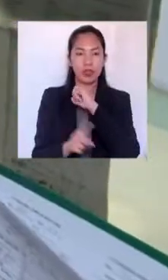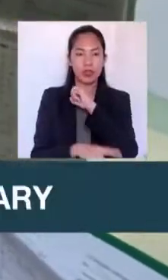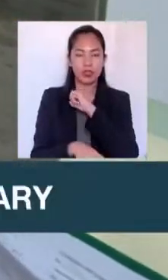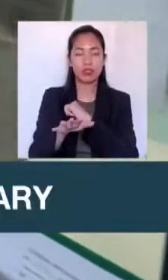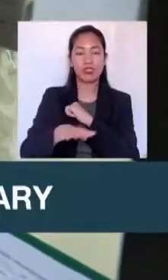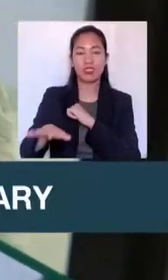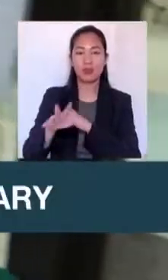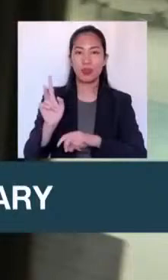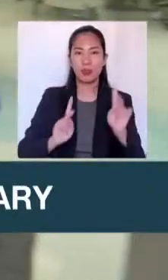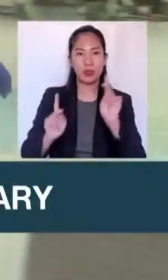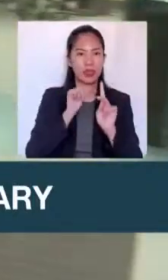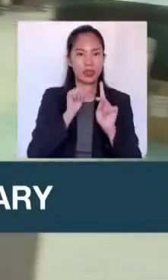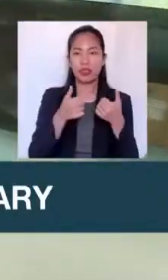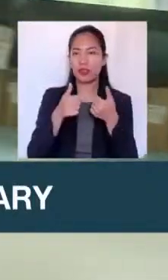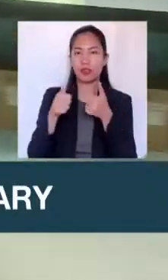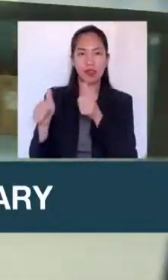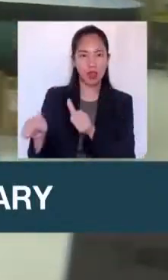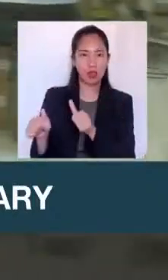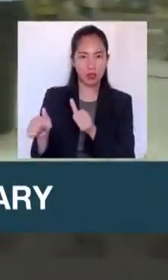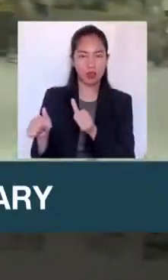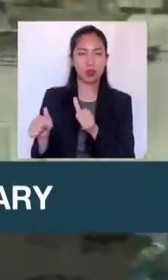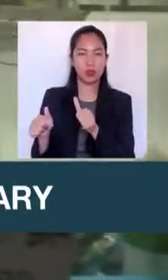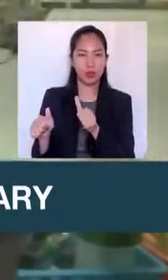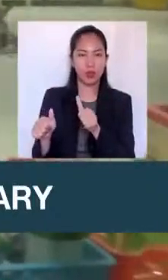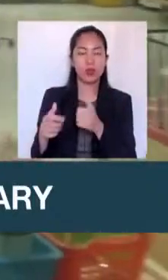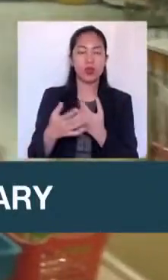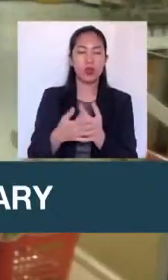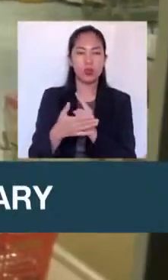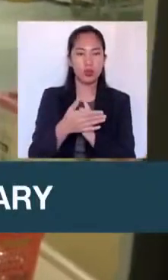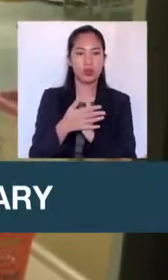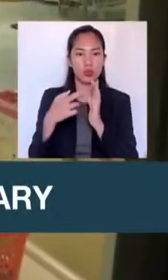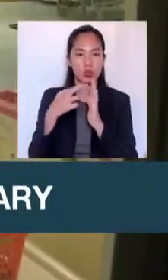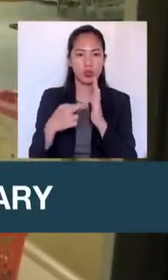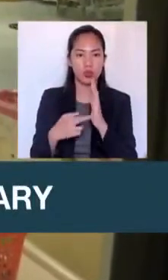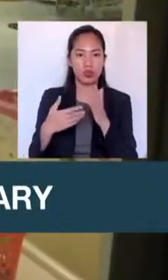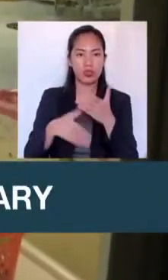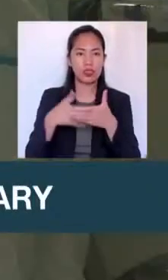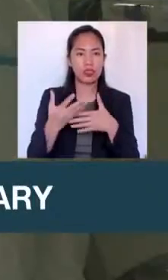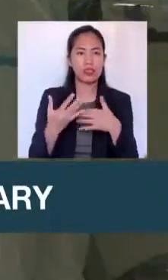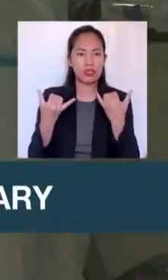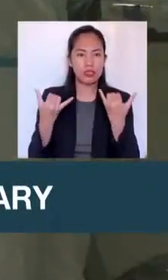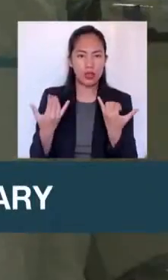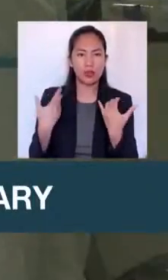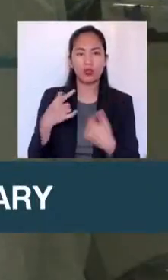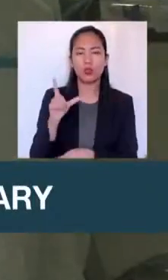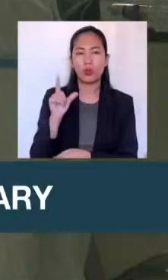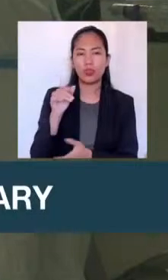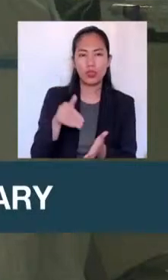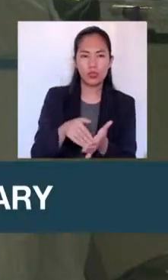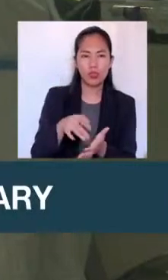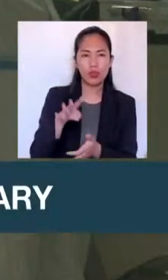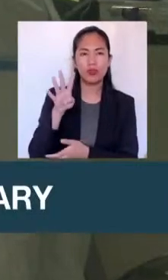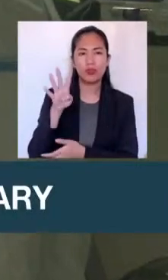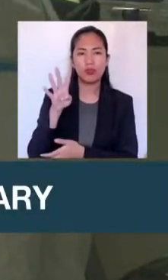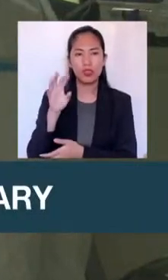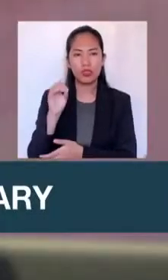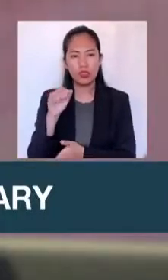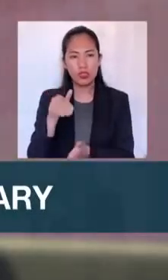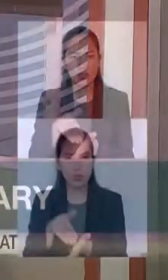sees the Philippines' latest coronavirus wave peaking at around 20 to 40,000 daily cases by mid-January.